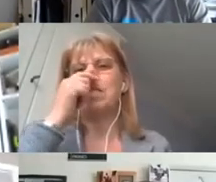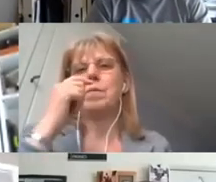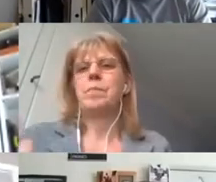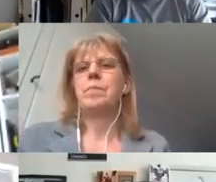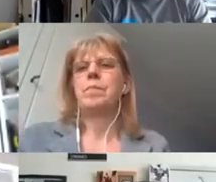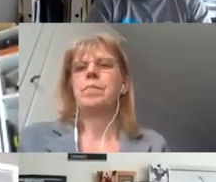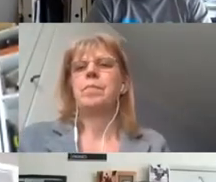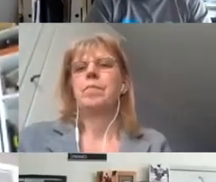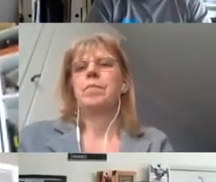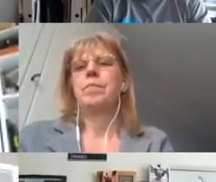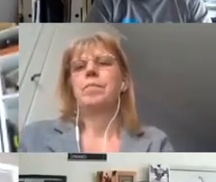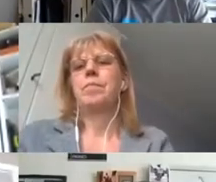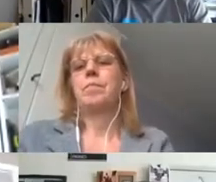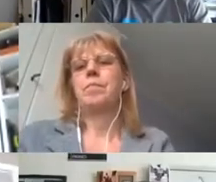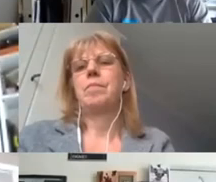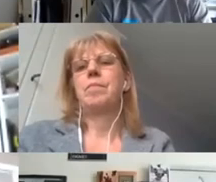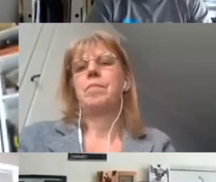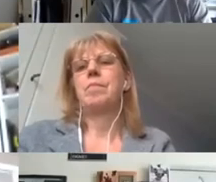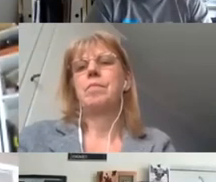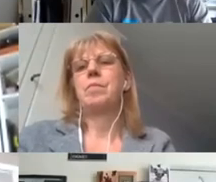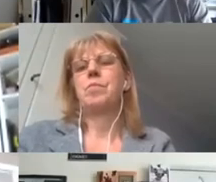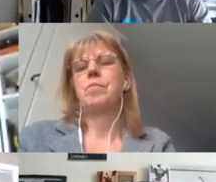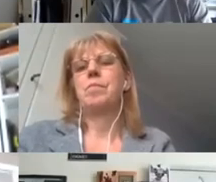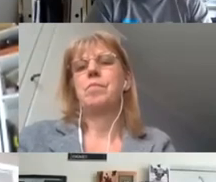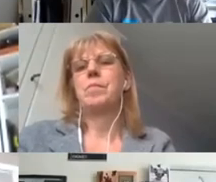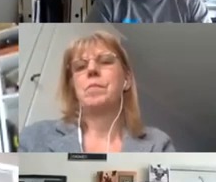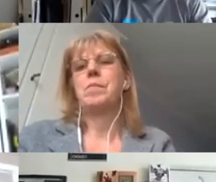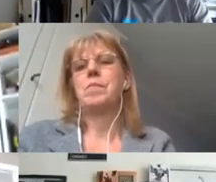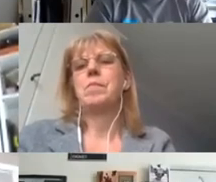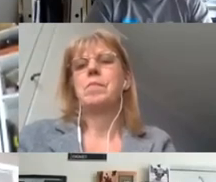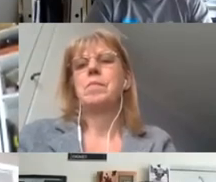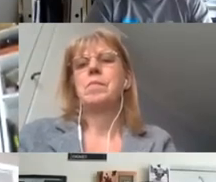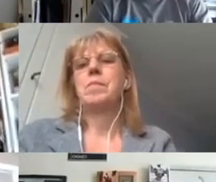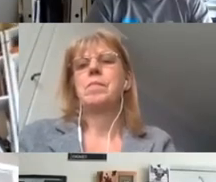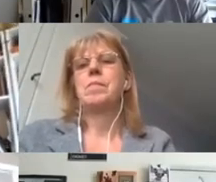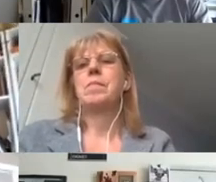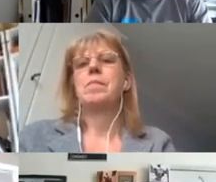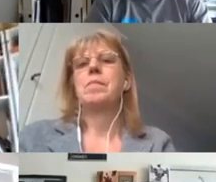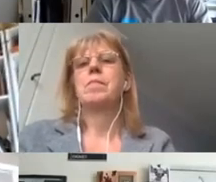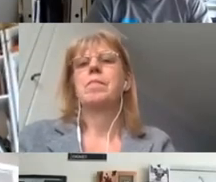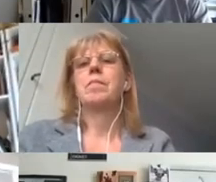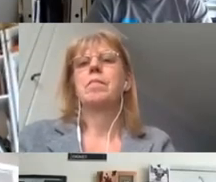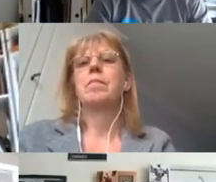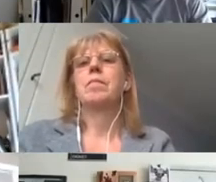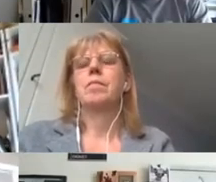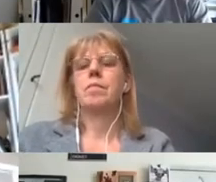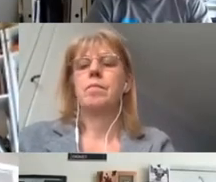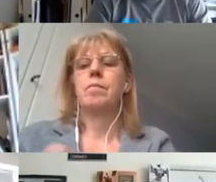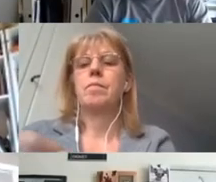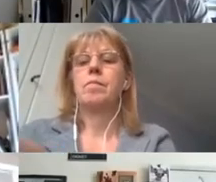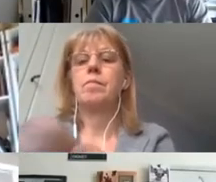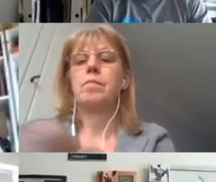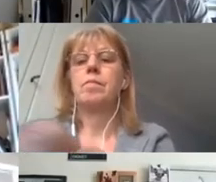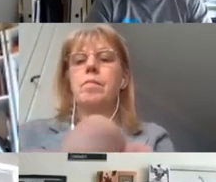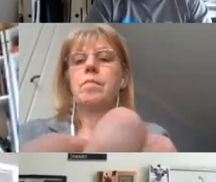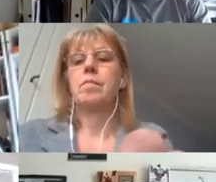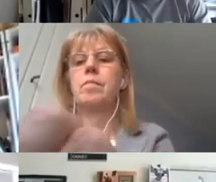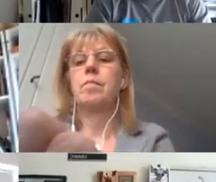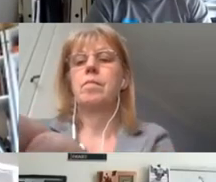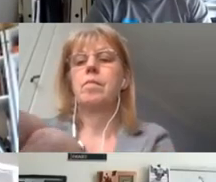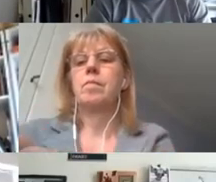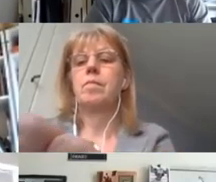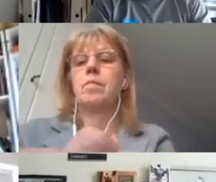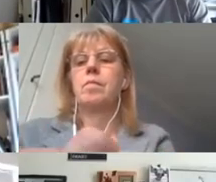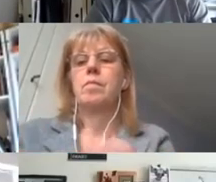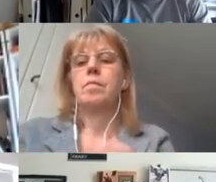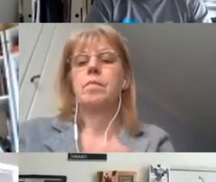that. And perhaps if anyone had any last questions, they could unmute and ask them, and we'll try and deal with that as we get some quick feedback